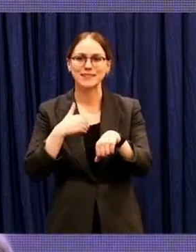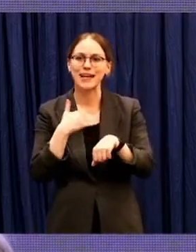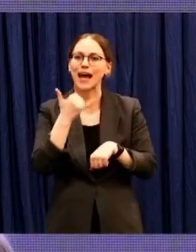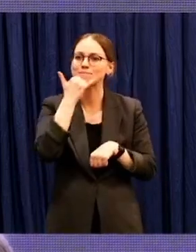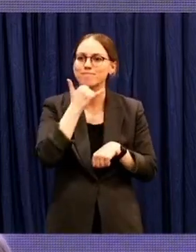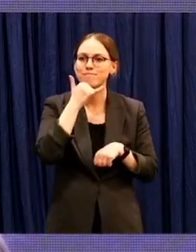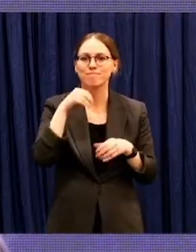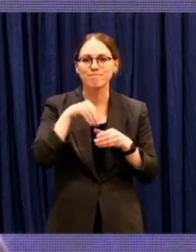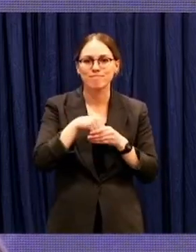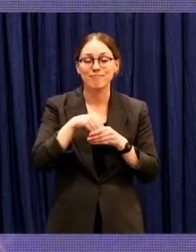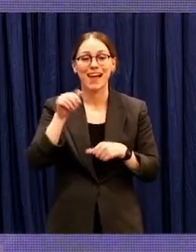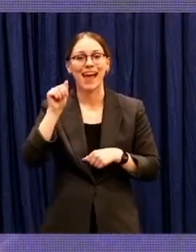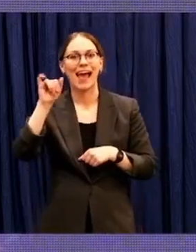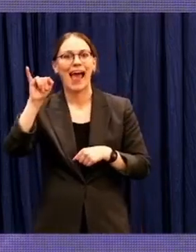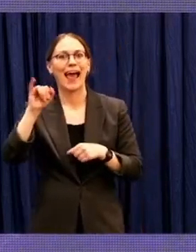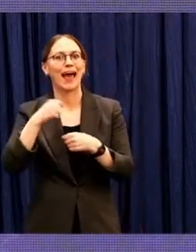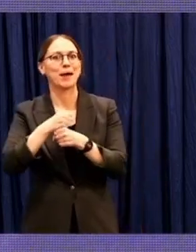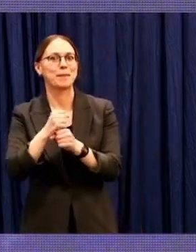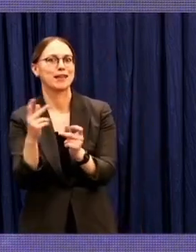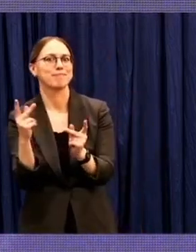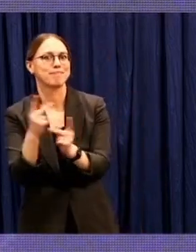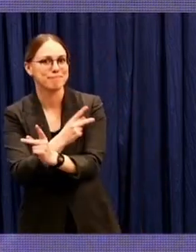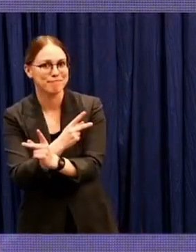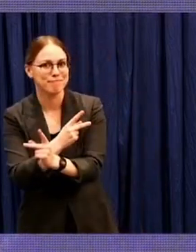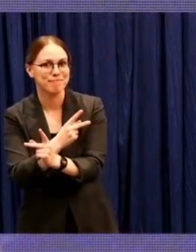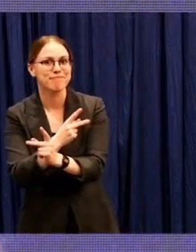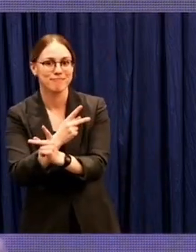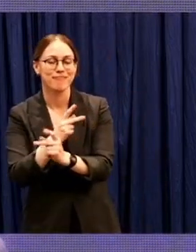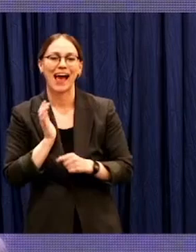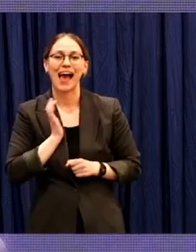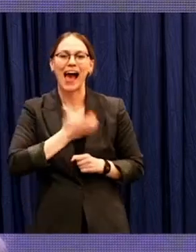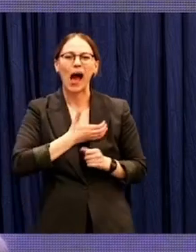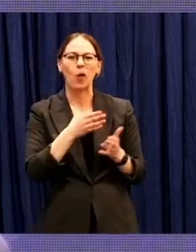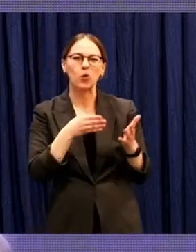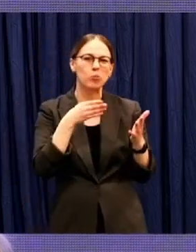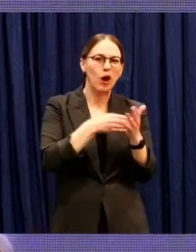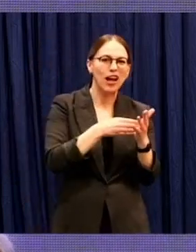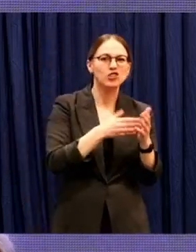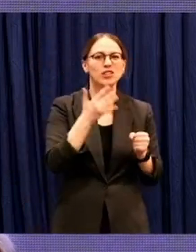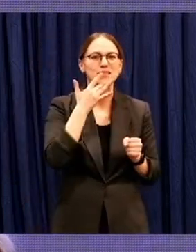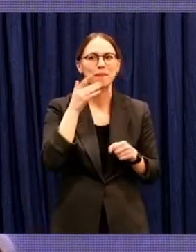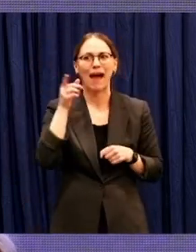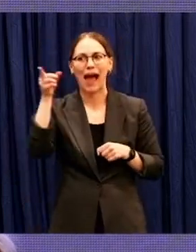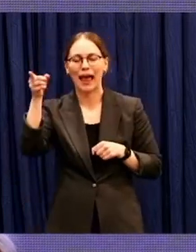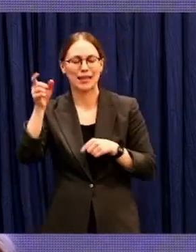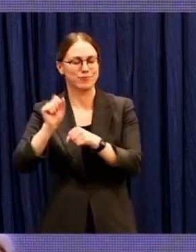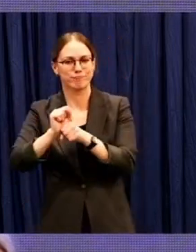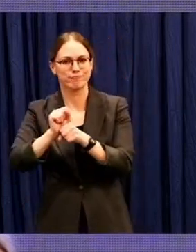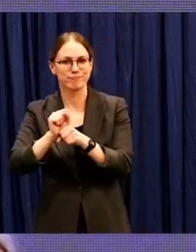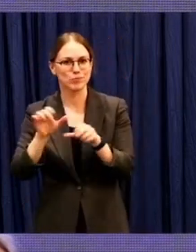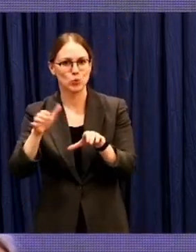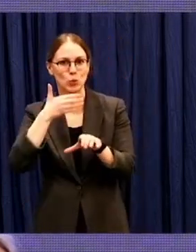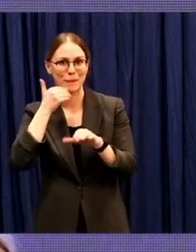AI likes to amplify those biases and do our prejudice even better than we did.